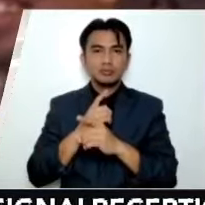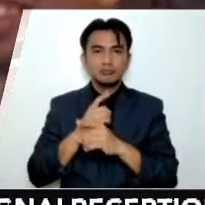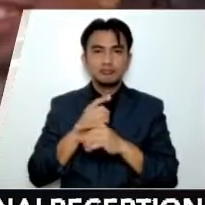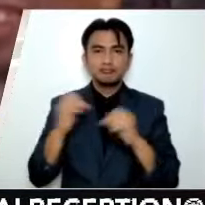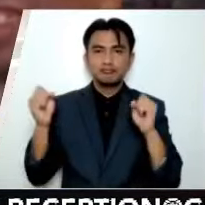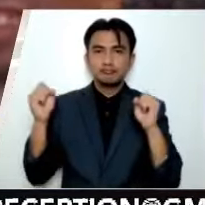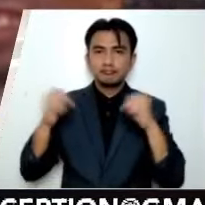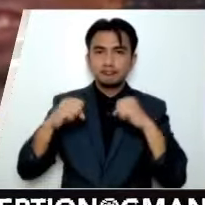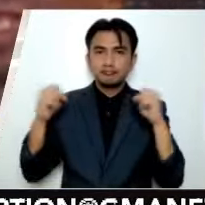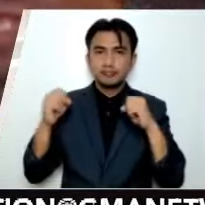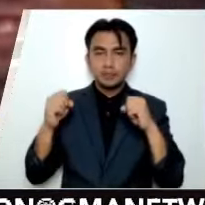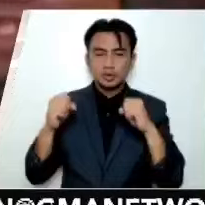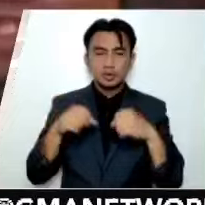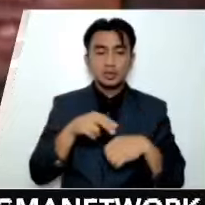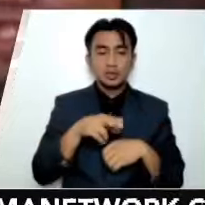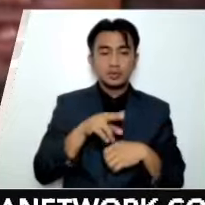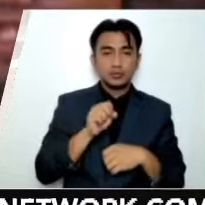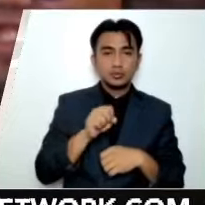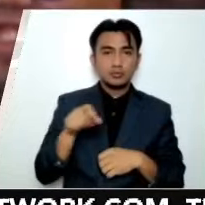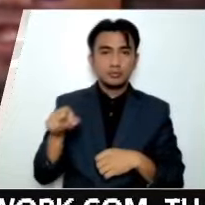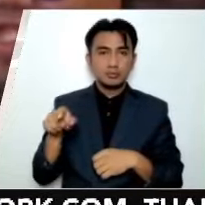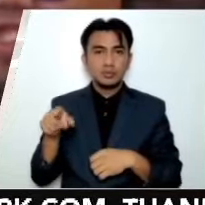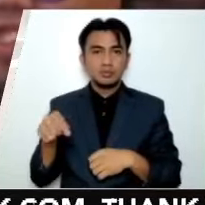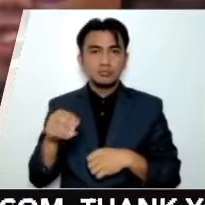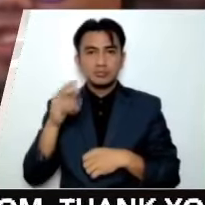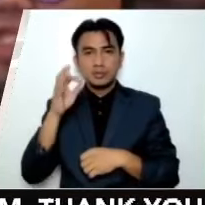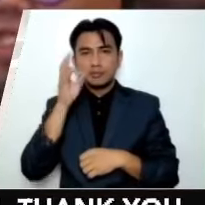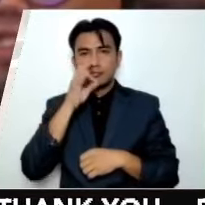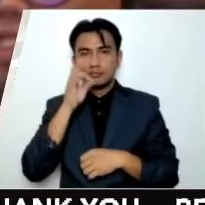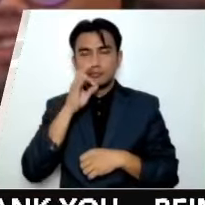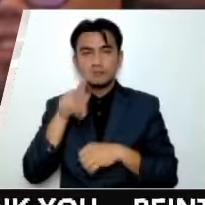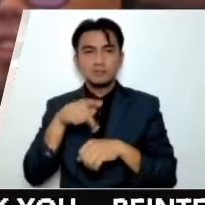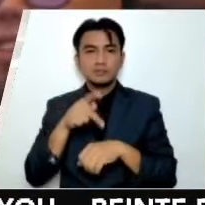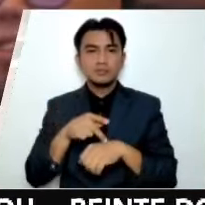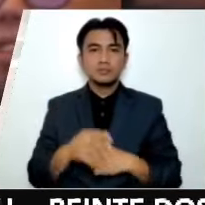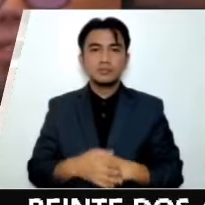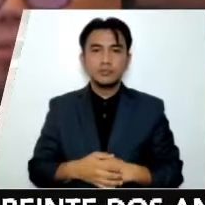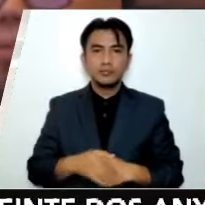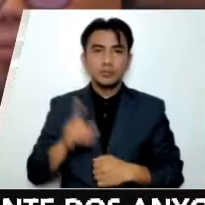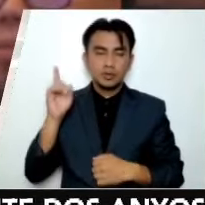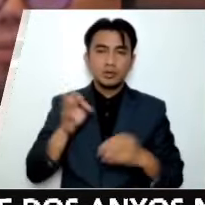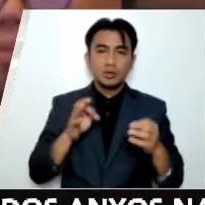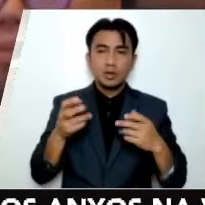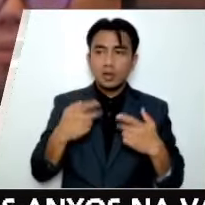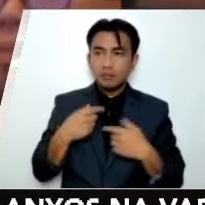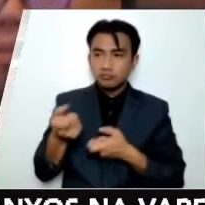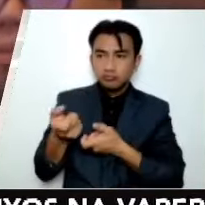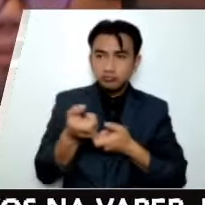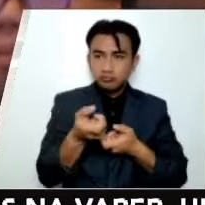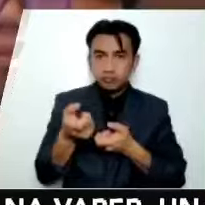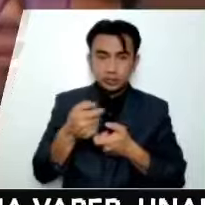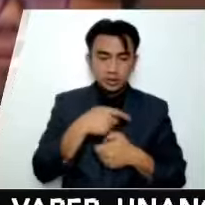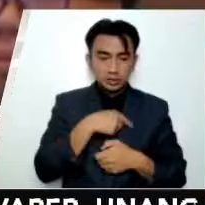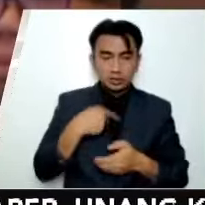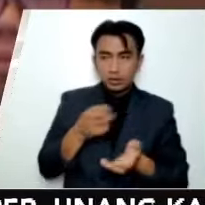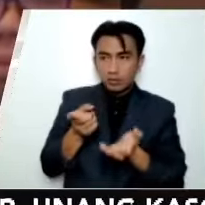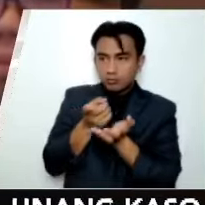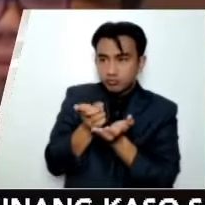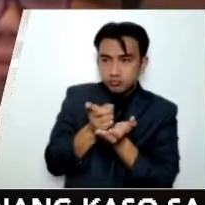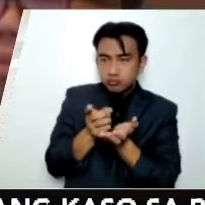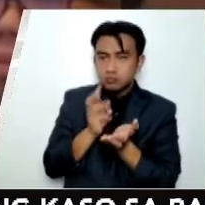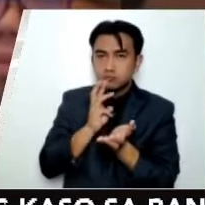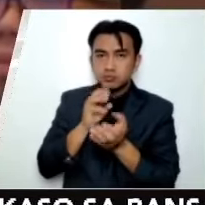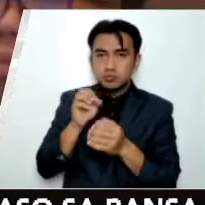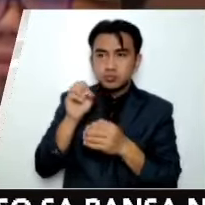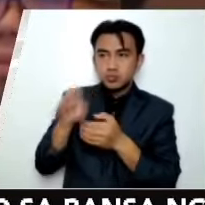If Chinese Coast Guard water cannons killed a Filipino sailor, would that cross a red line? And then can you also give us a sense